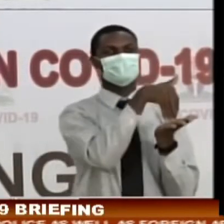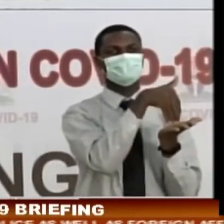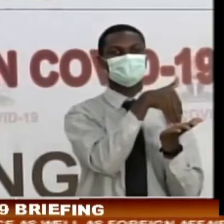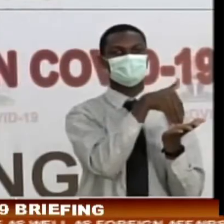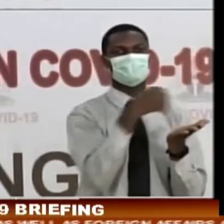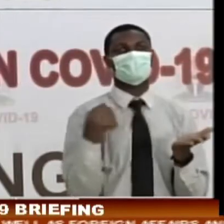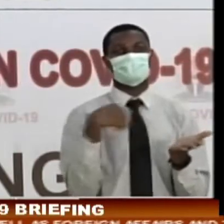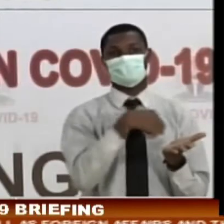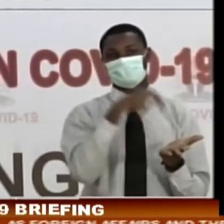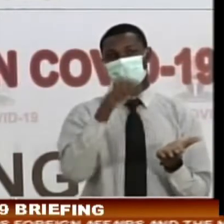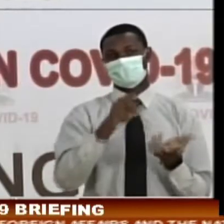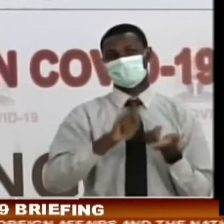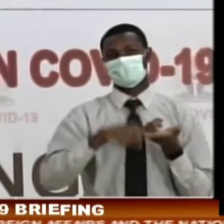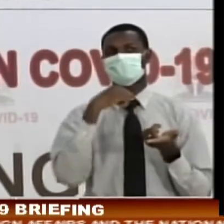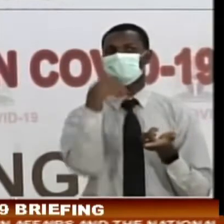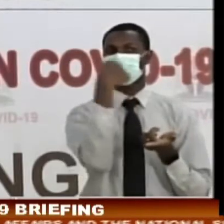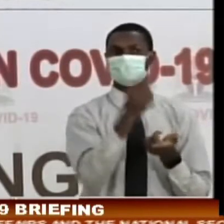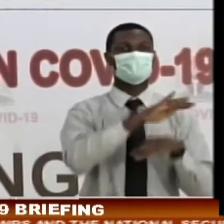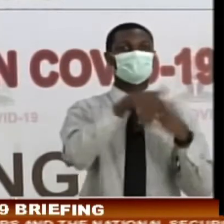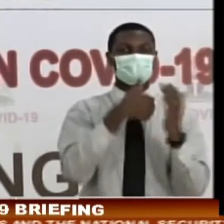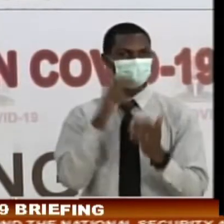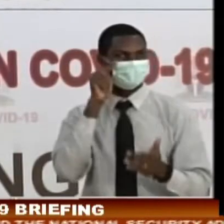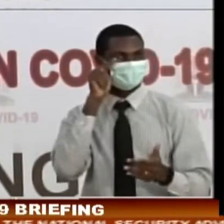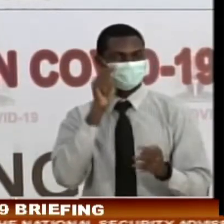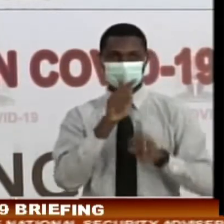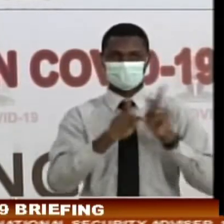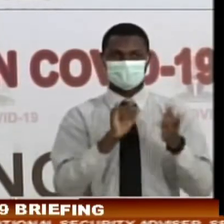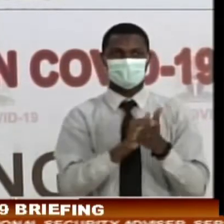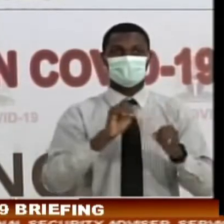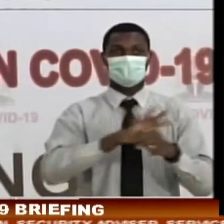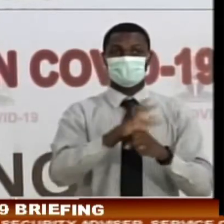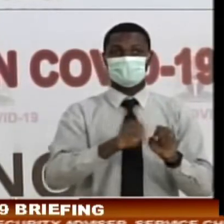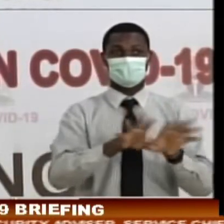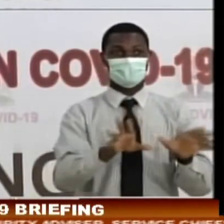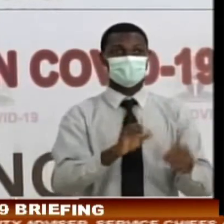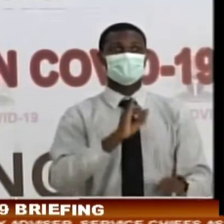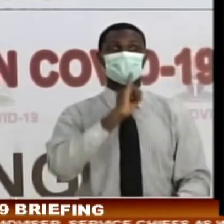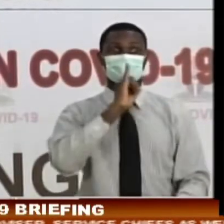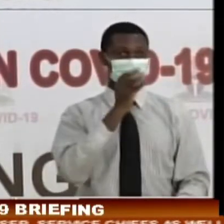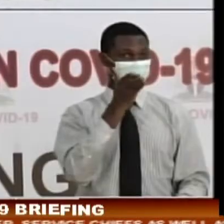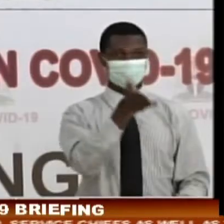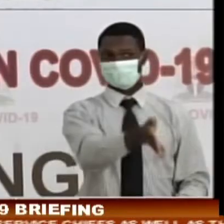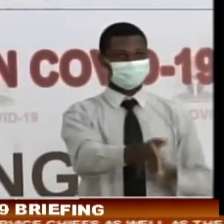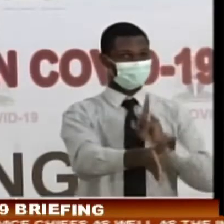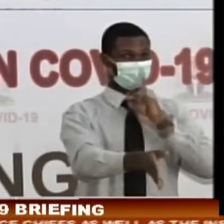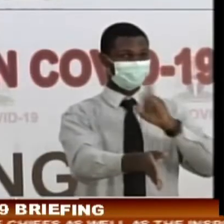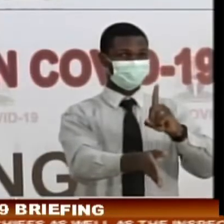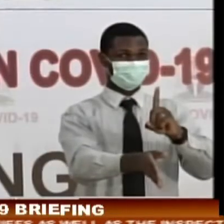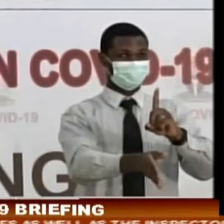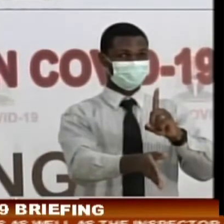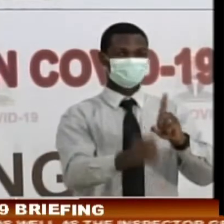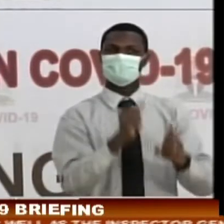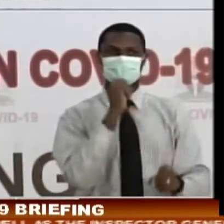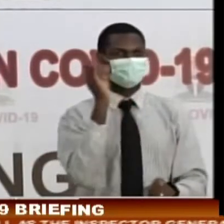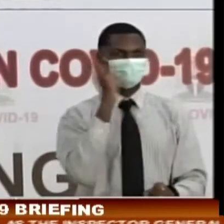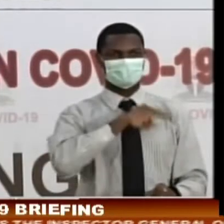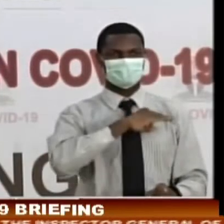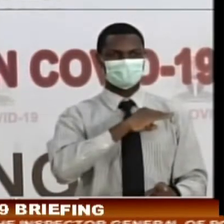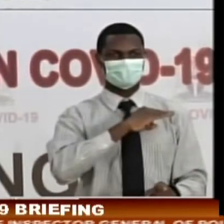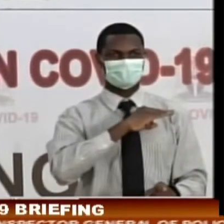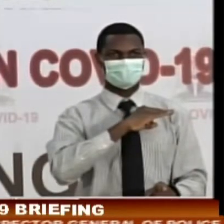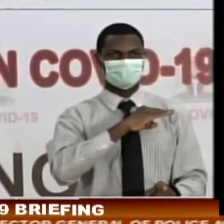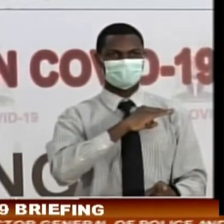we need to tell Nigerians that covid-19 is real that it